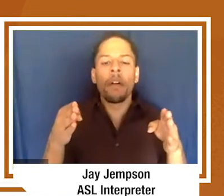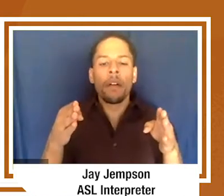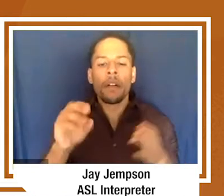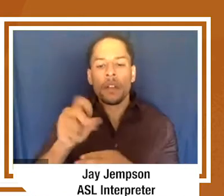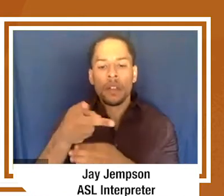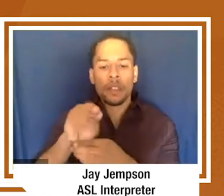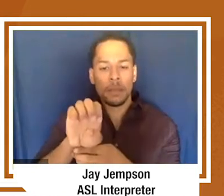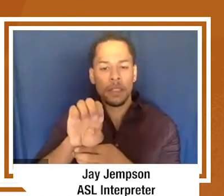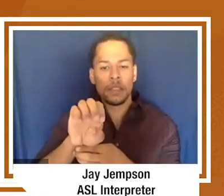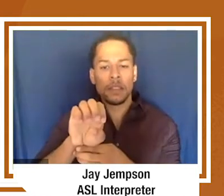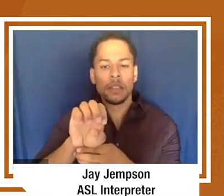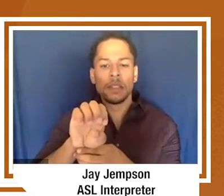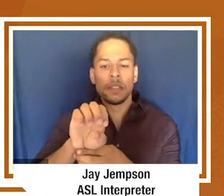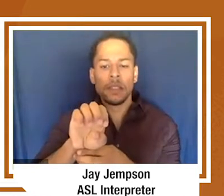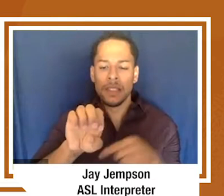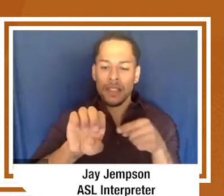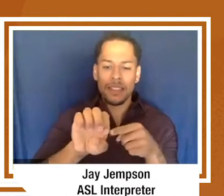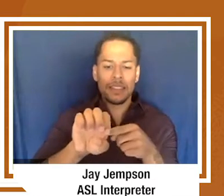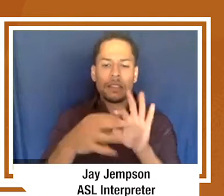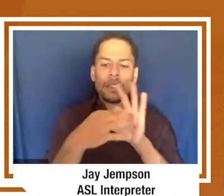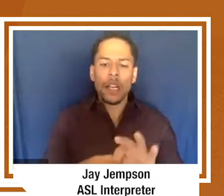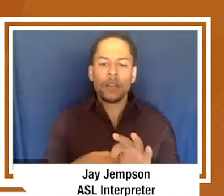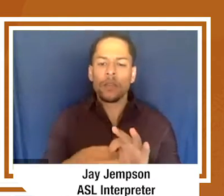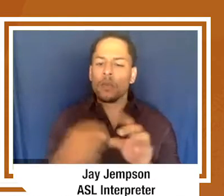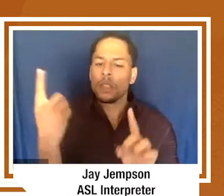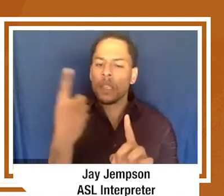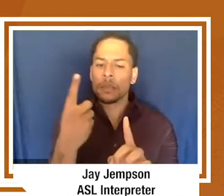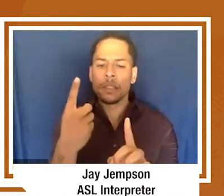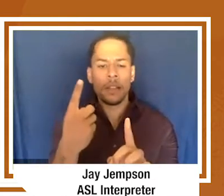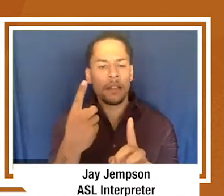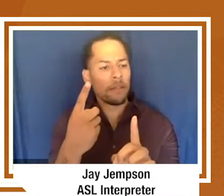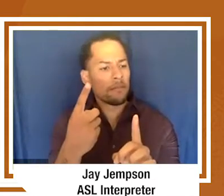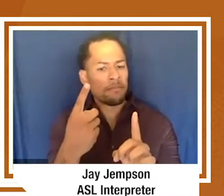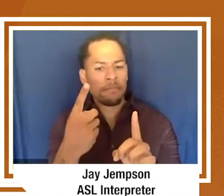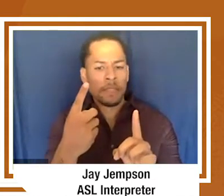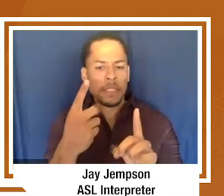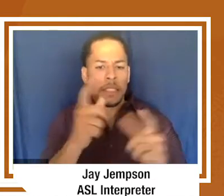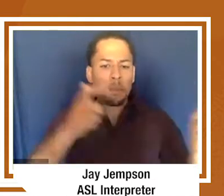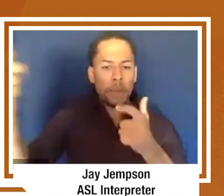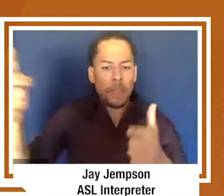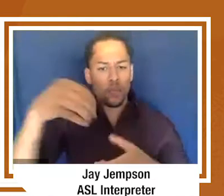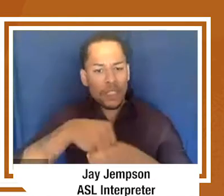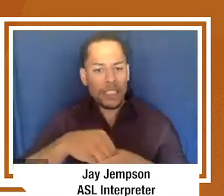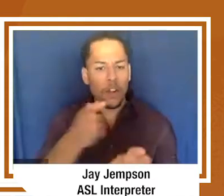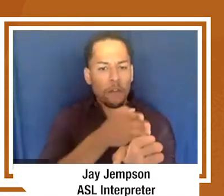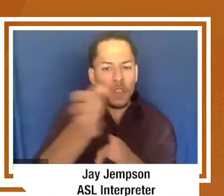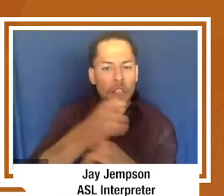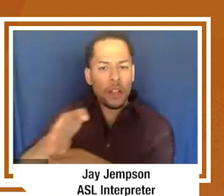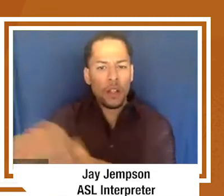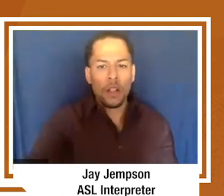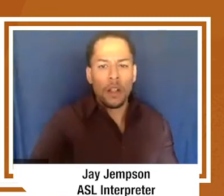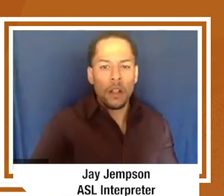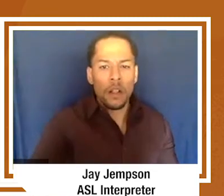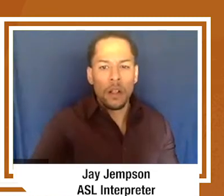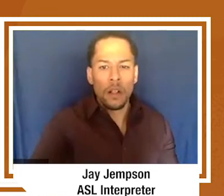space, in thinking about it, it represents something that's happening largely in the field. We're witnessing this